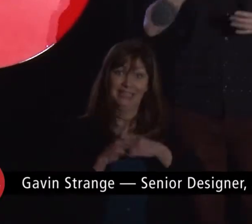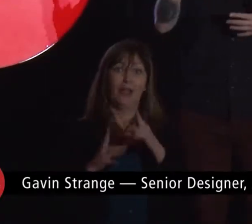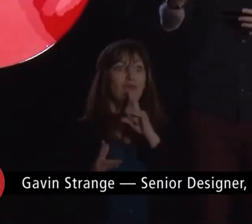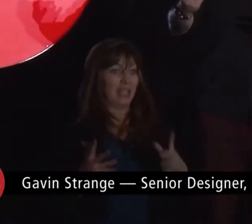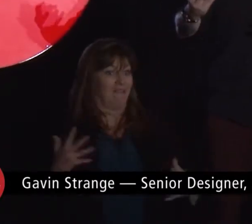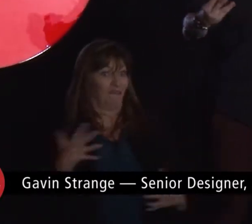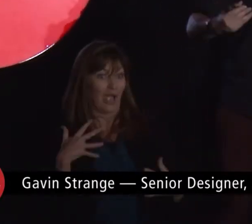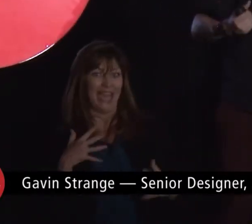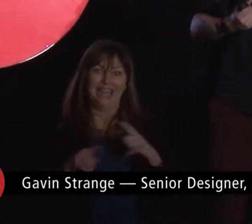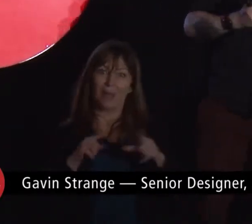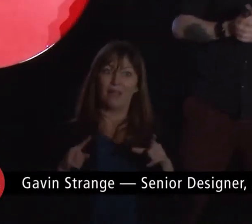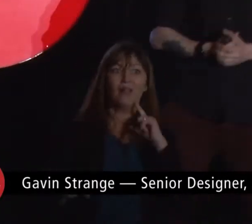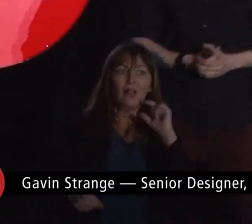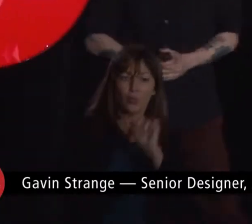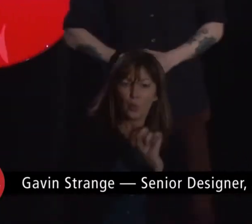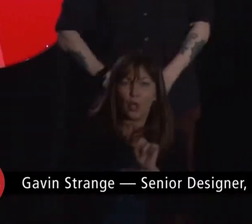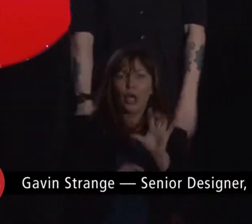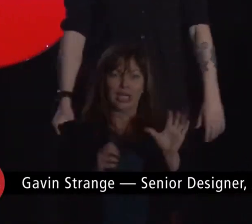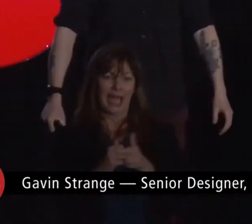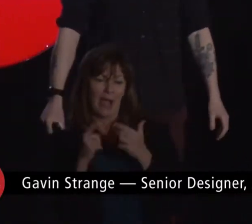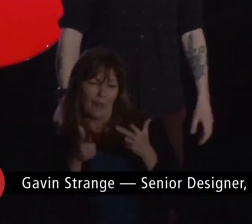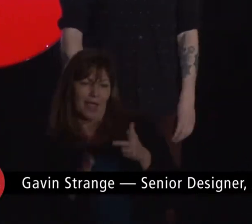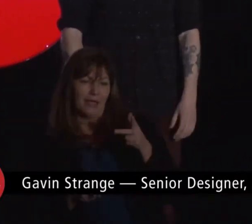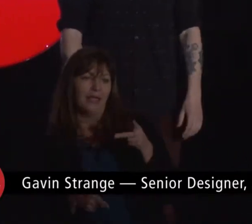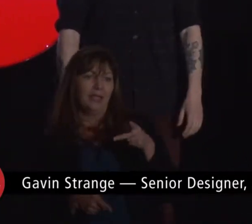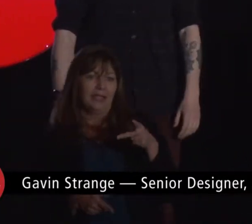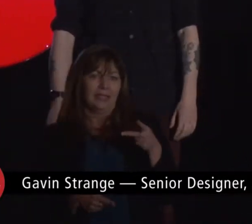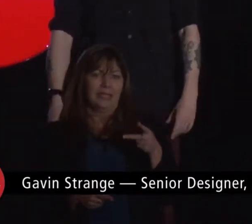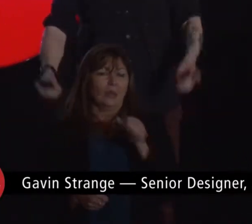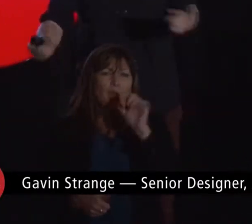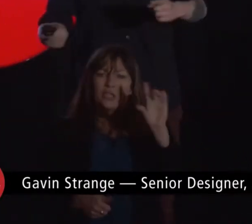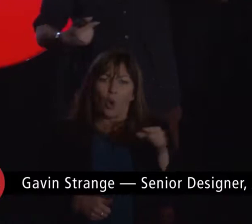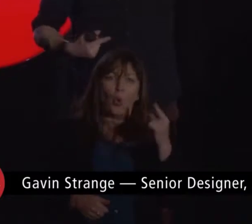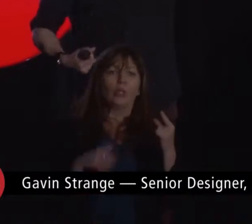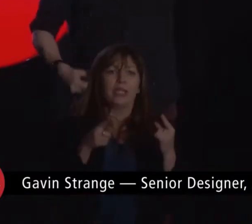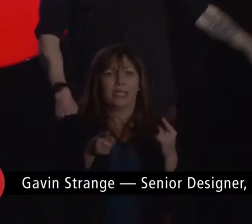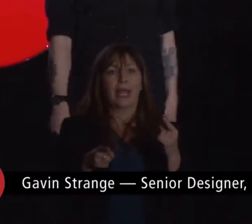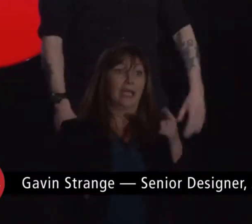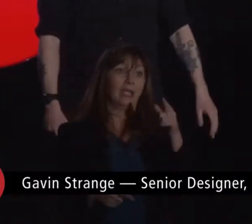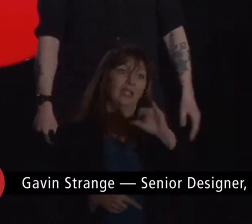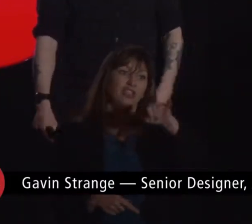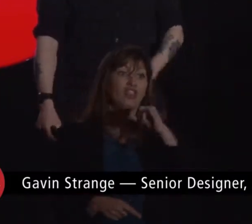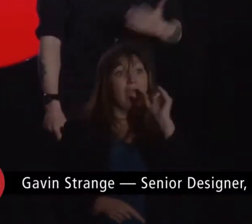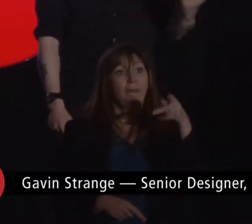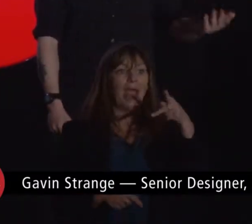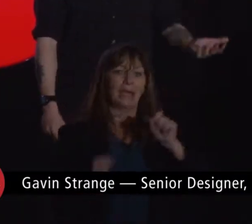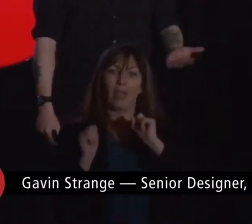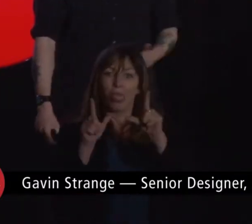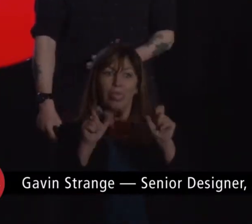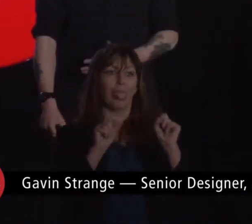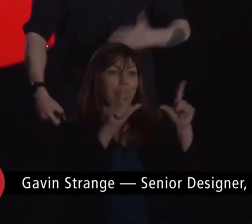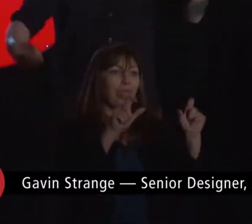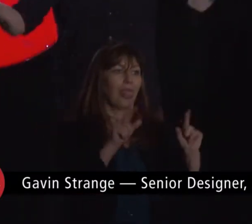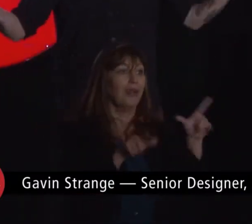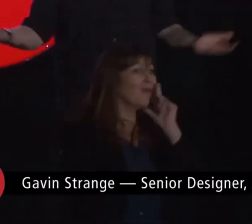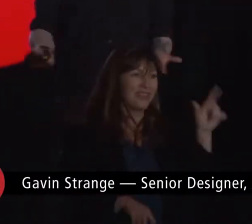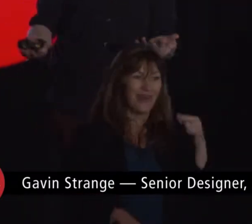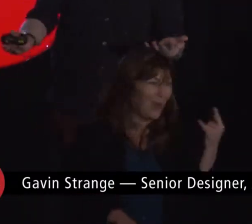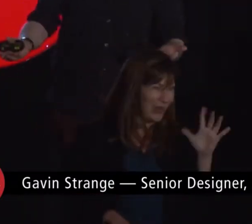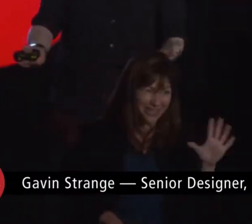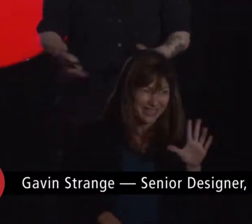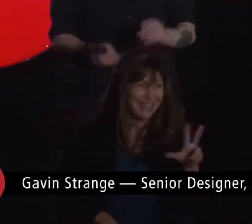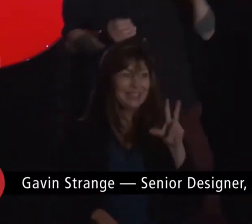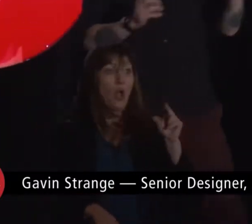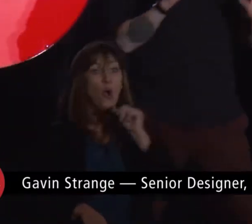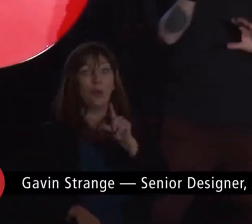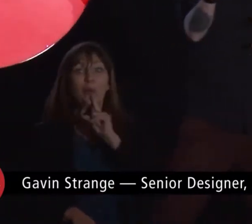truly terrifying, like the workflow and the pipeline of, it wasn't just like, here's some JPEGs. It's not really how it works on a film. I